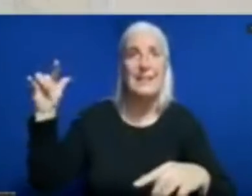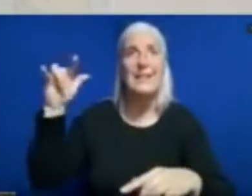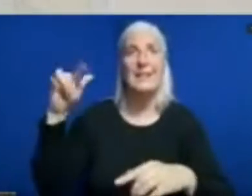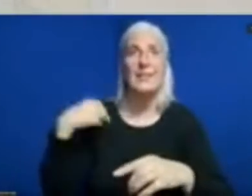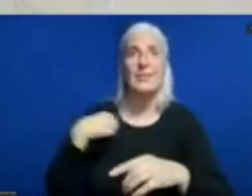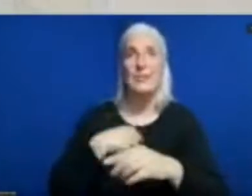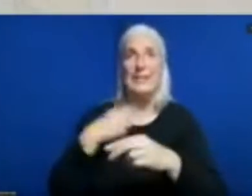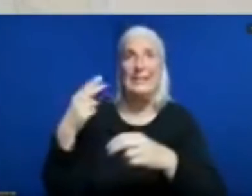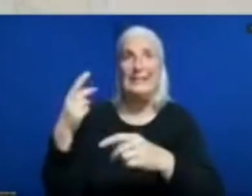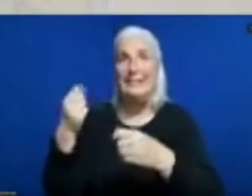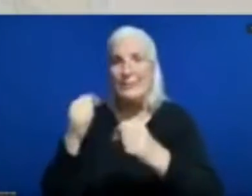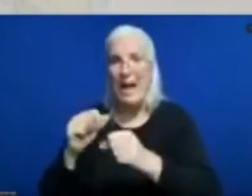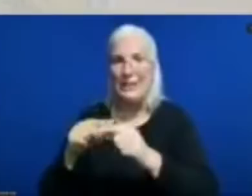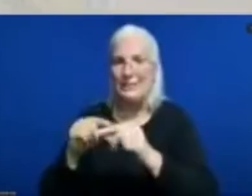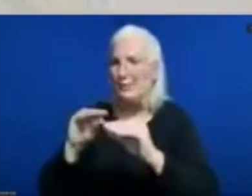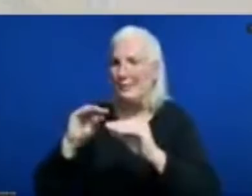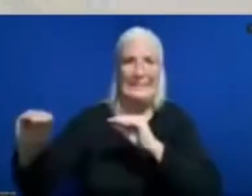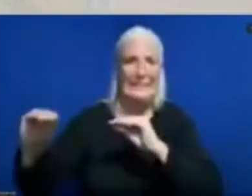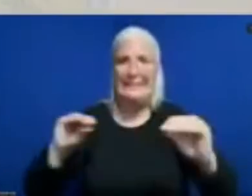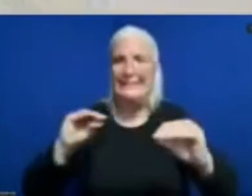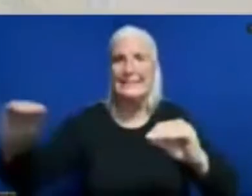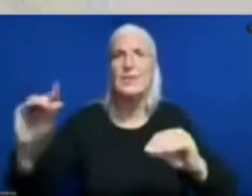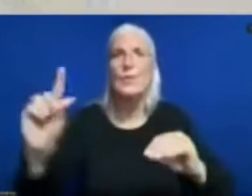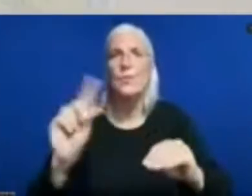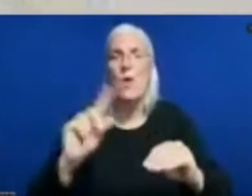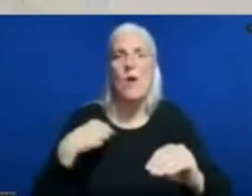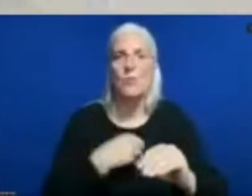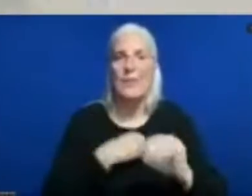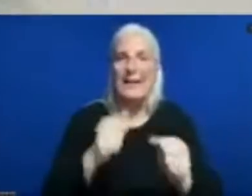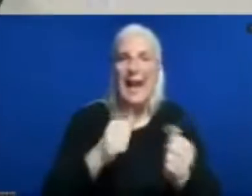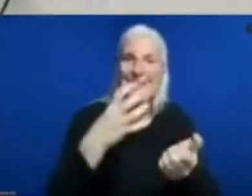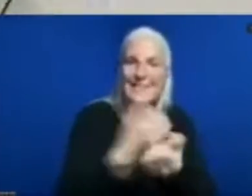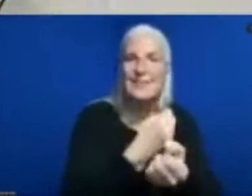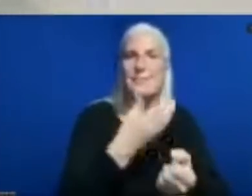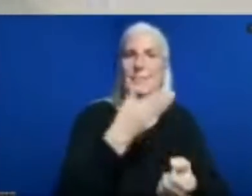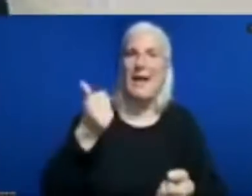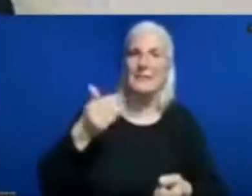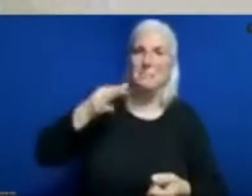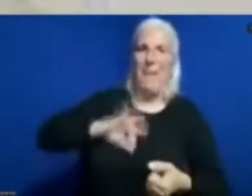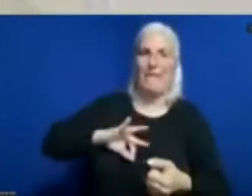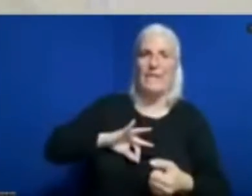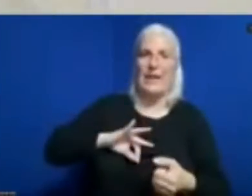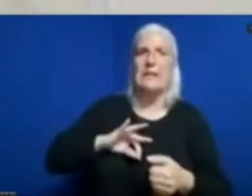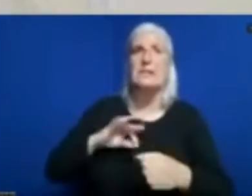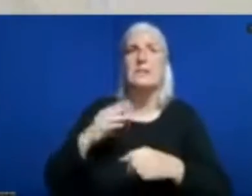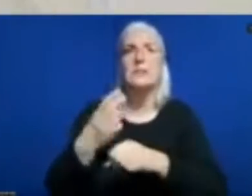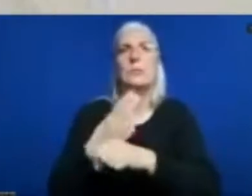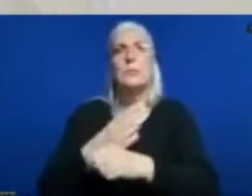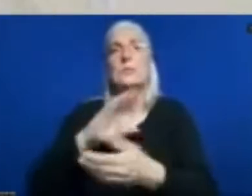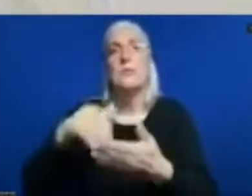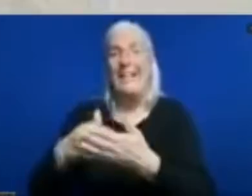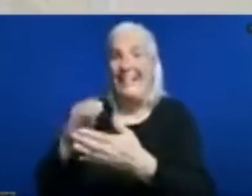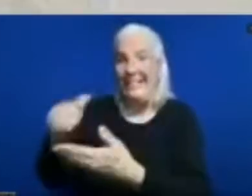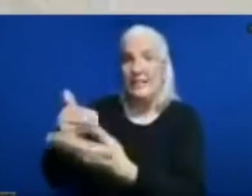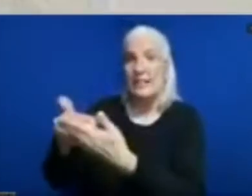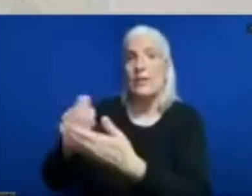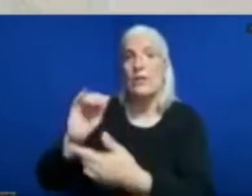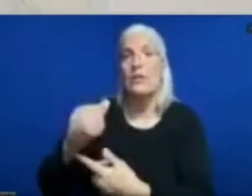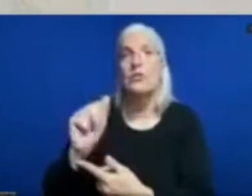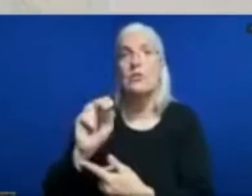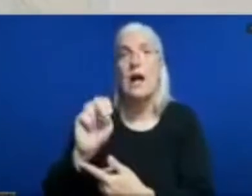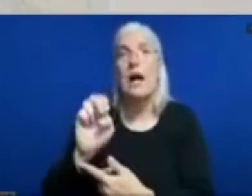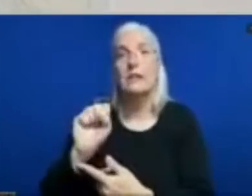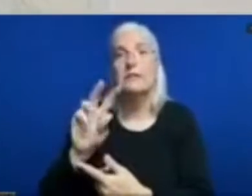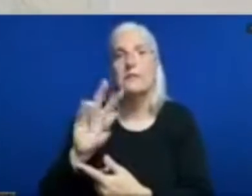resources, we've made best use of them the best we can. We felt that the Janesville area was the most conducive place with the type of fuels and with